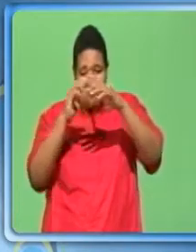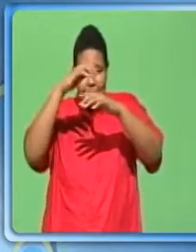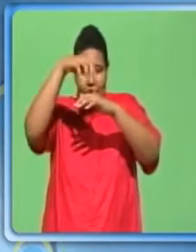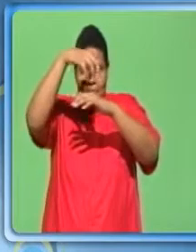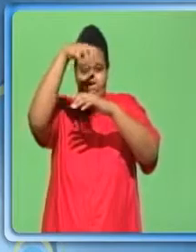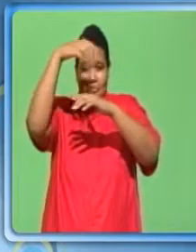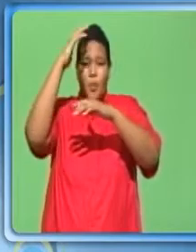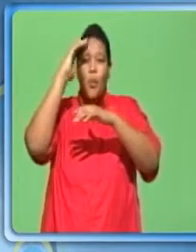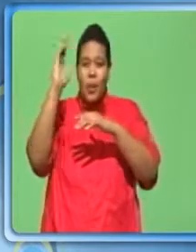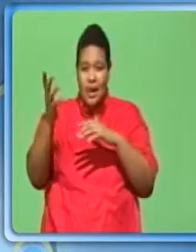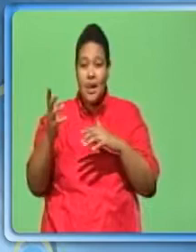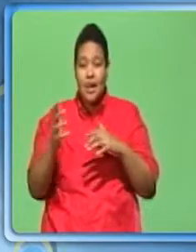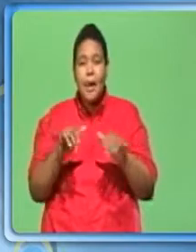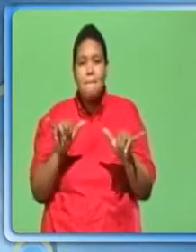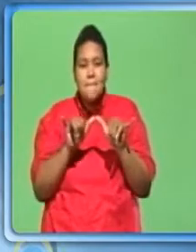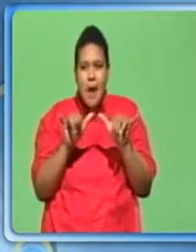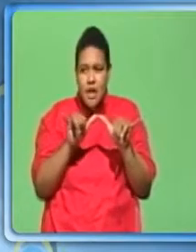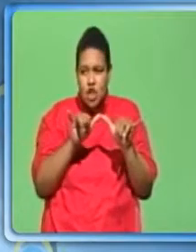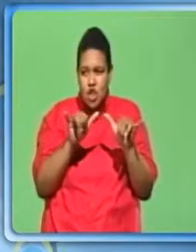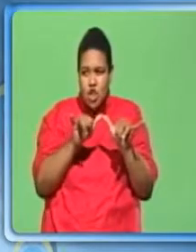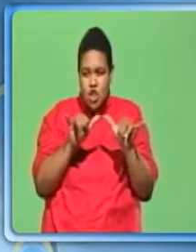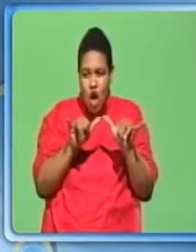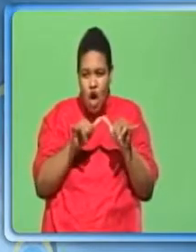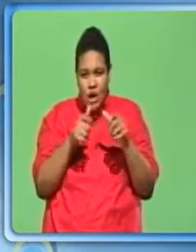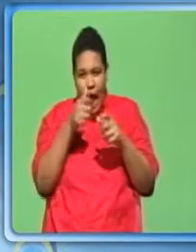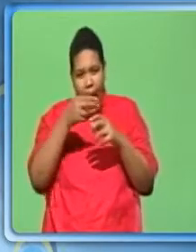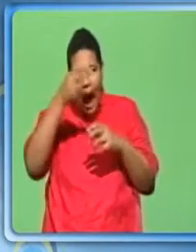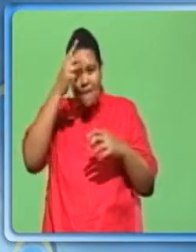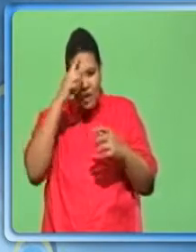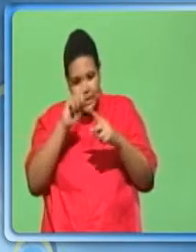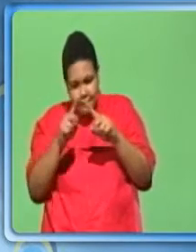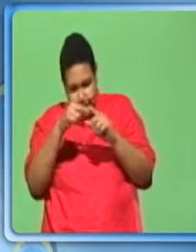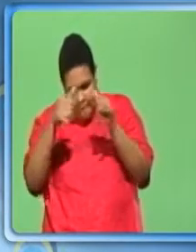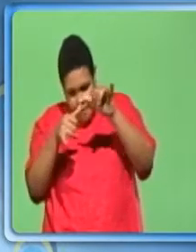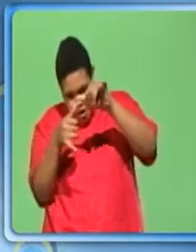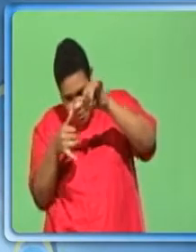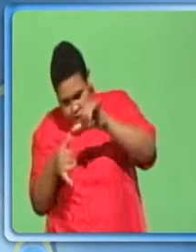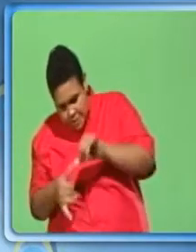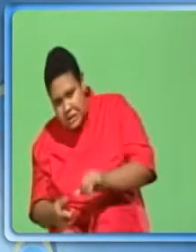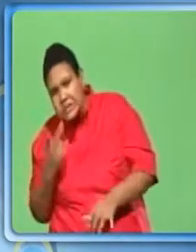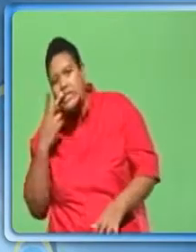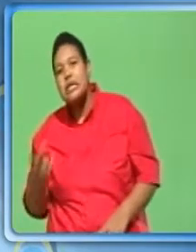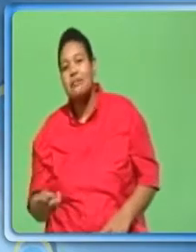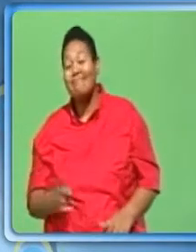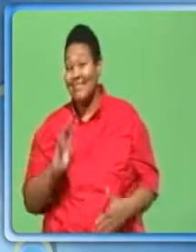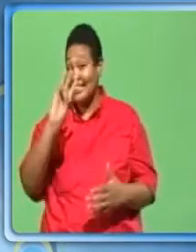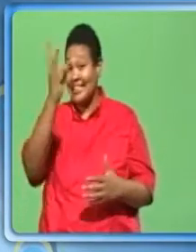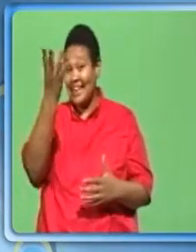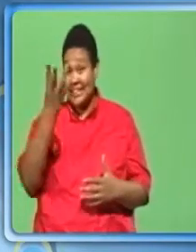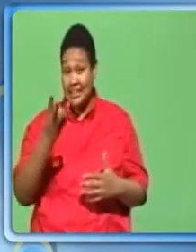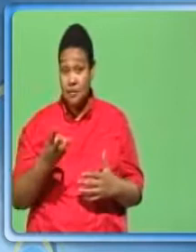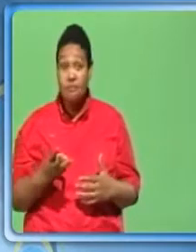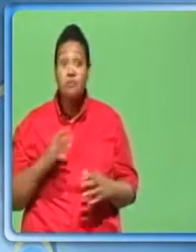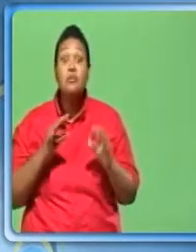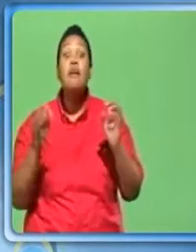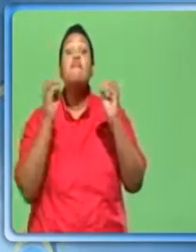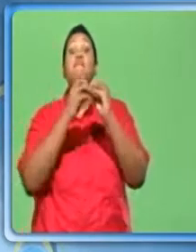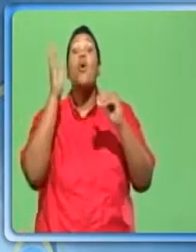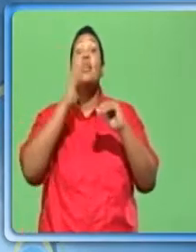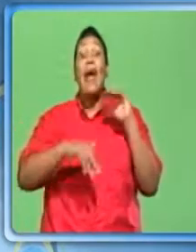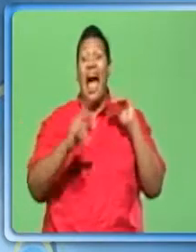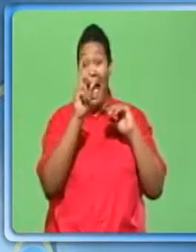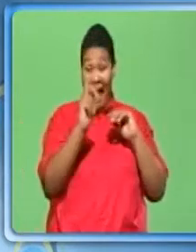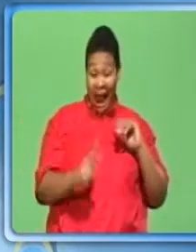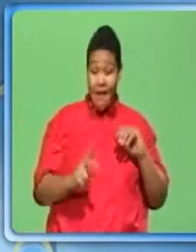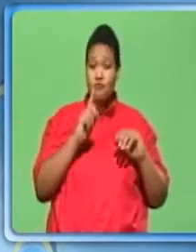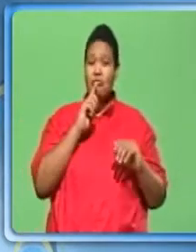top. Measure the heights of the various soils. 6. If more than half